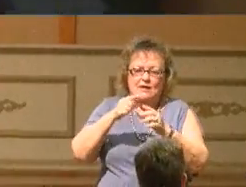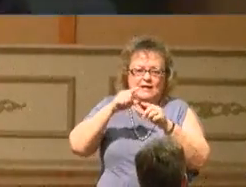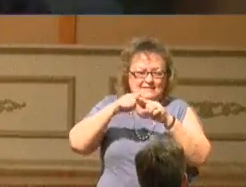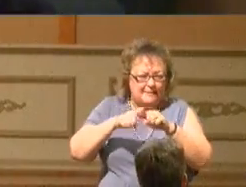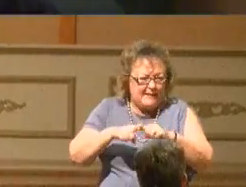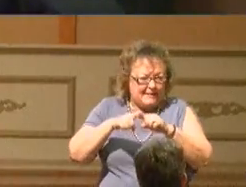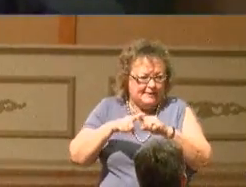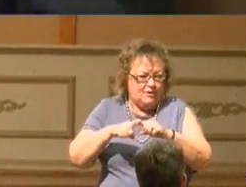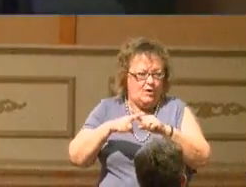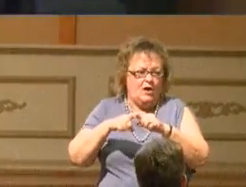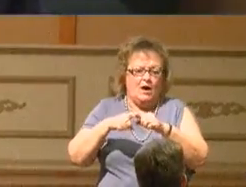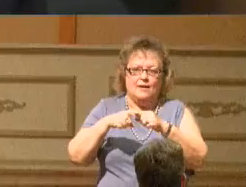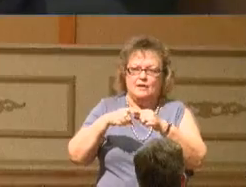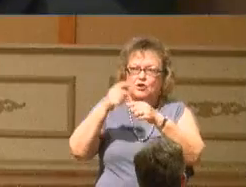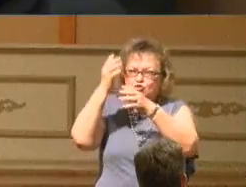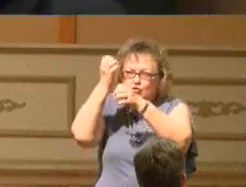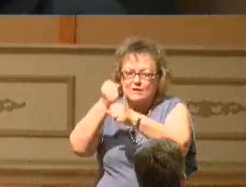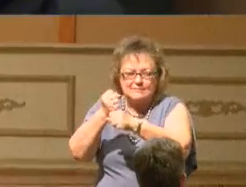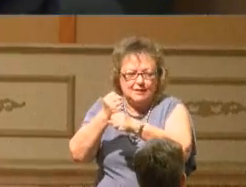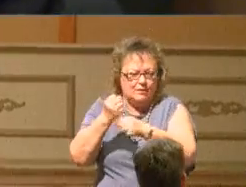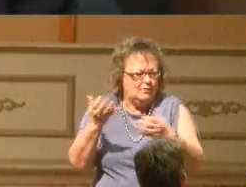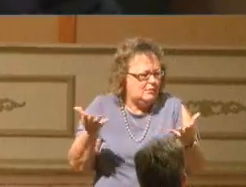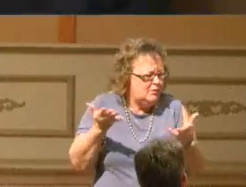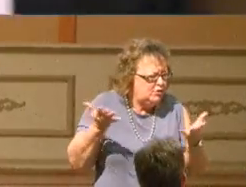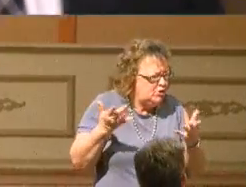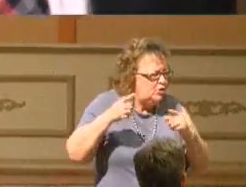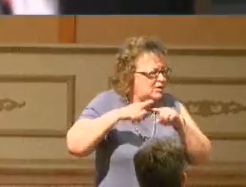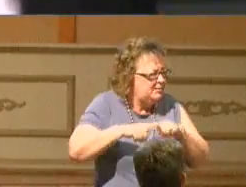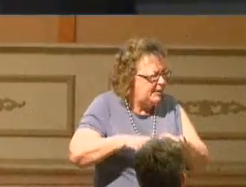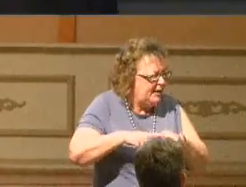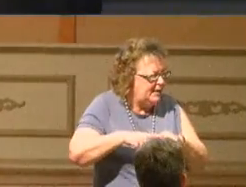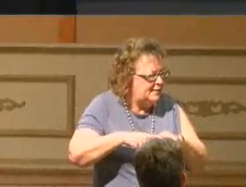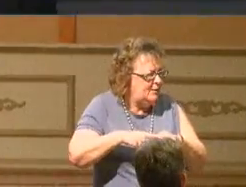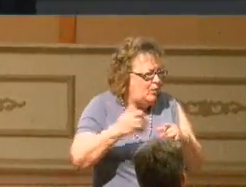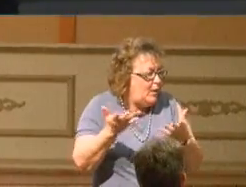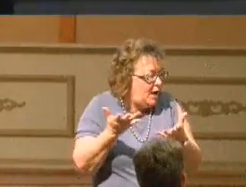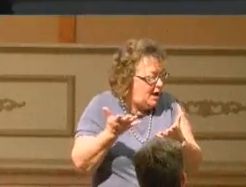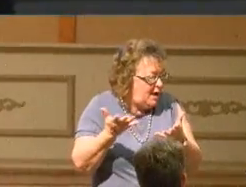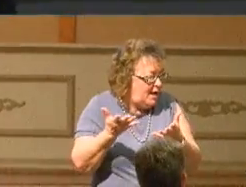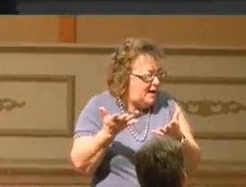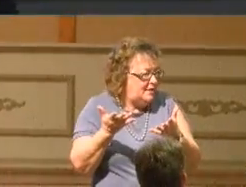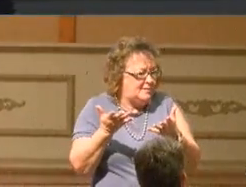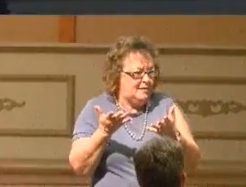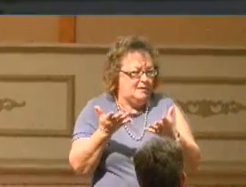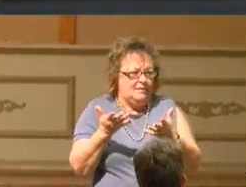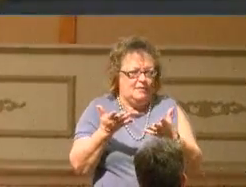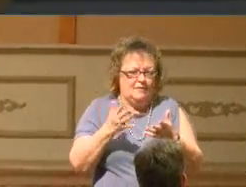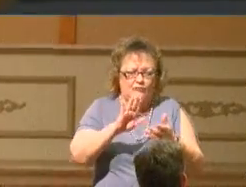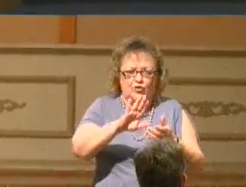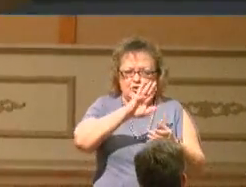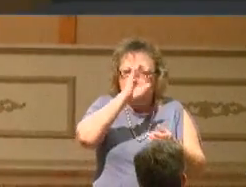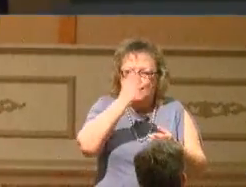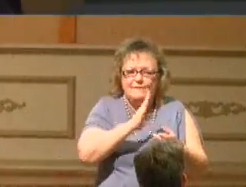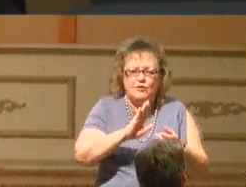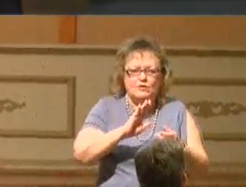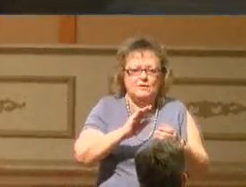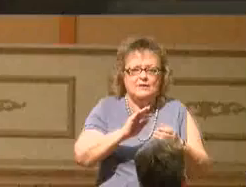on, relying on. What are you depending on? What are you trusting on for your never-dying